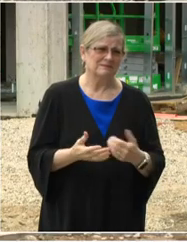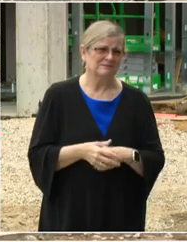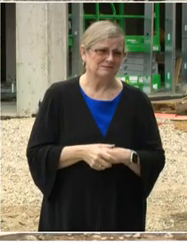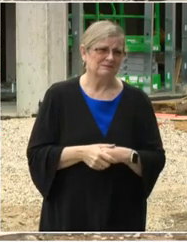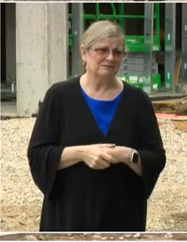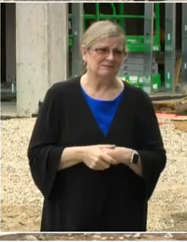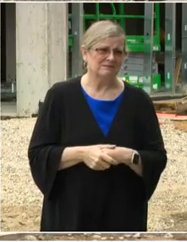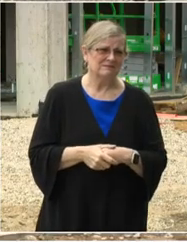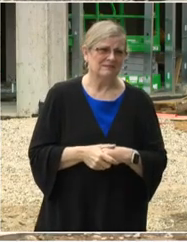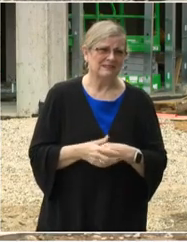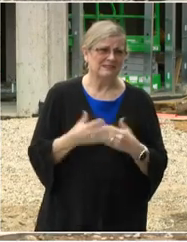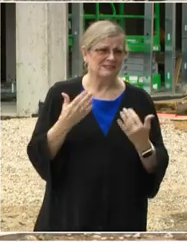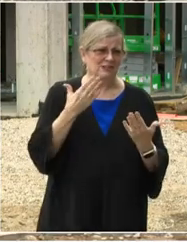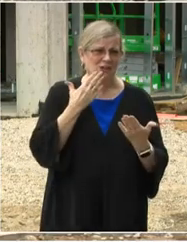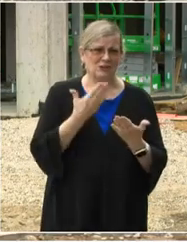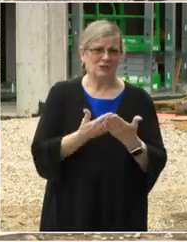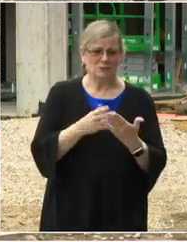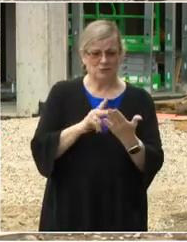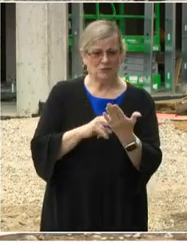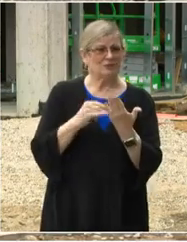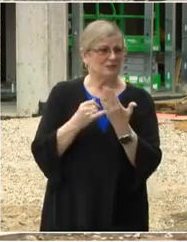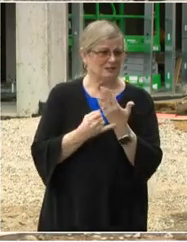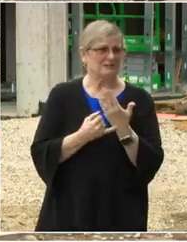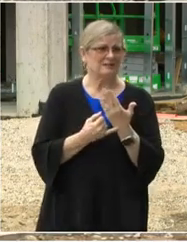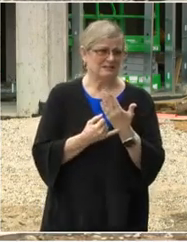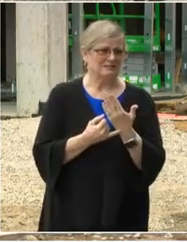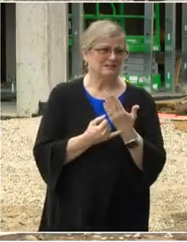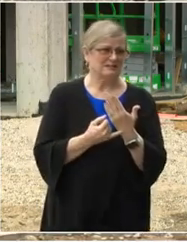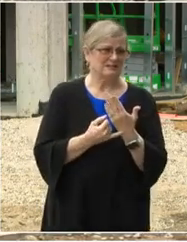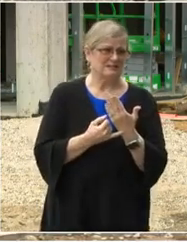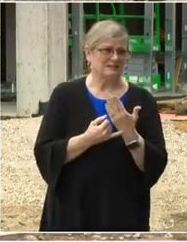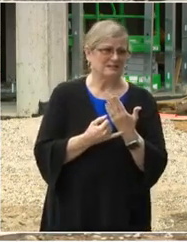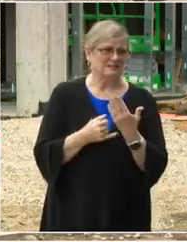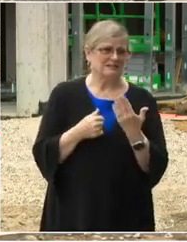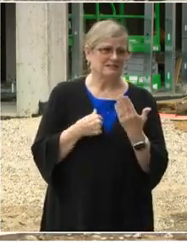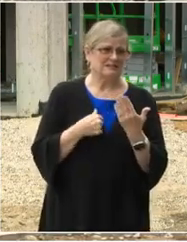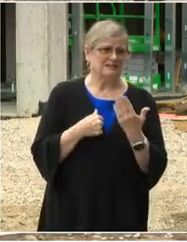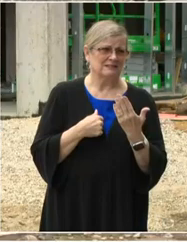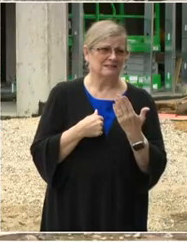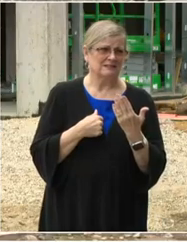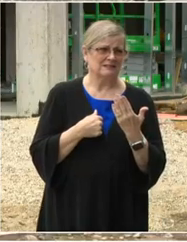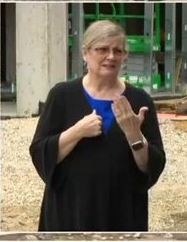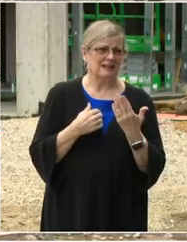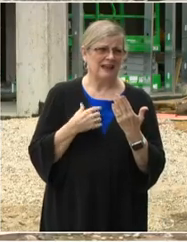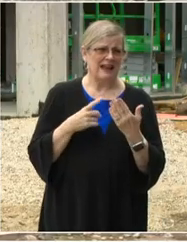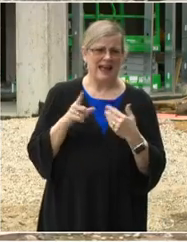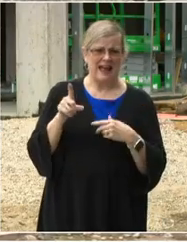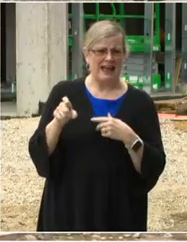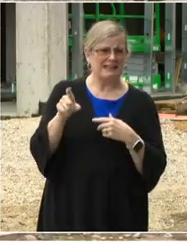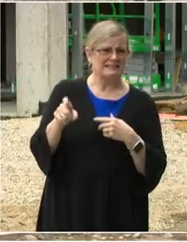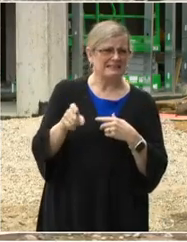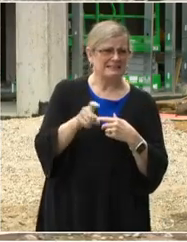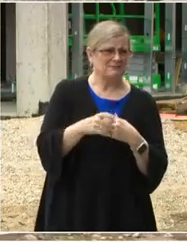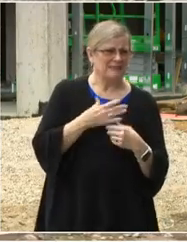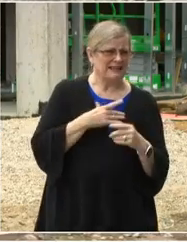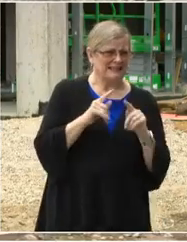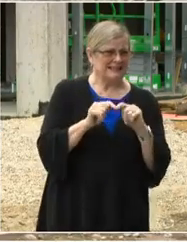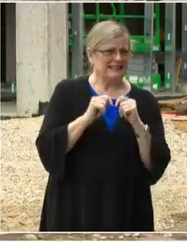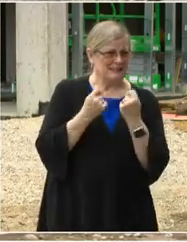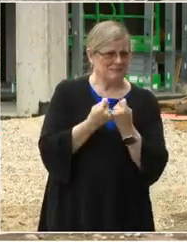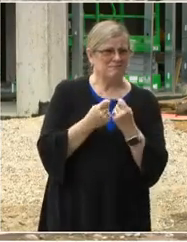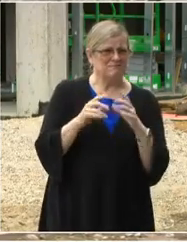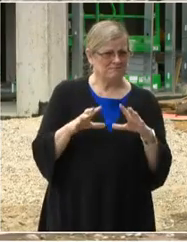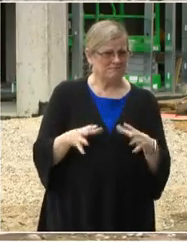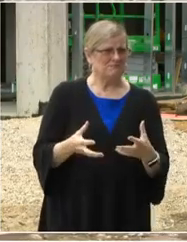those good projects that come out of it. And I asked my team to just correct me on some of these things.